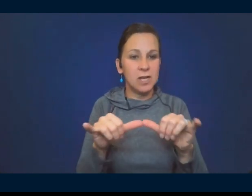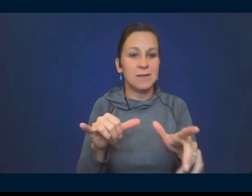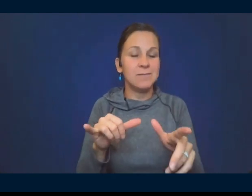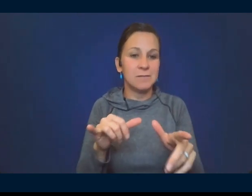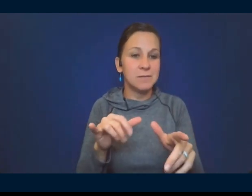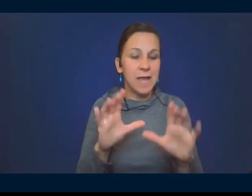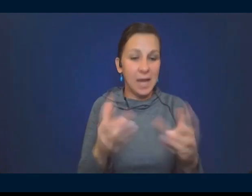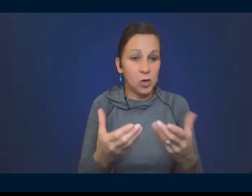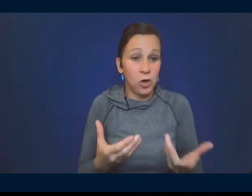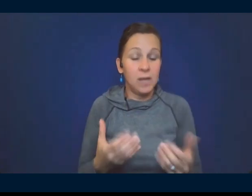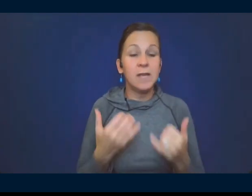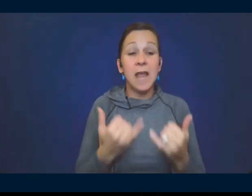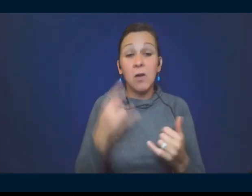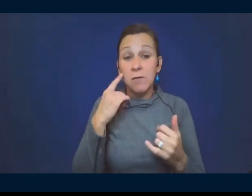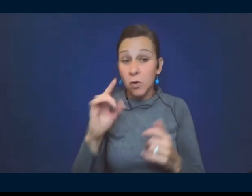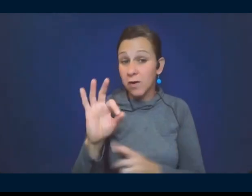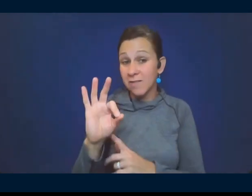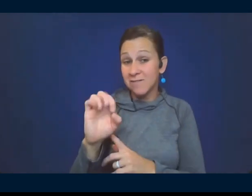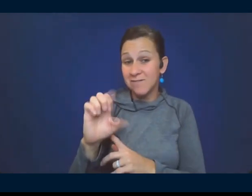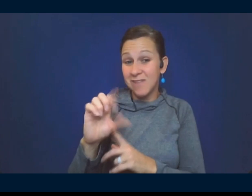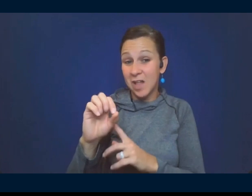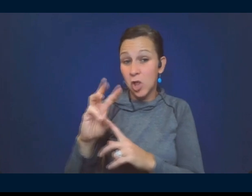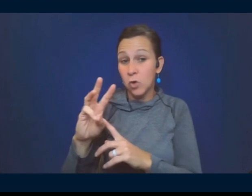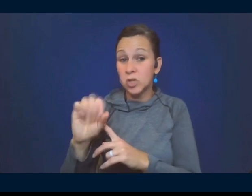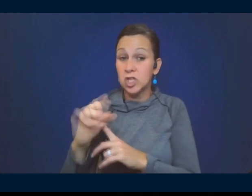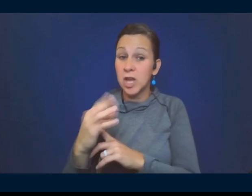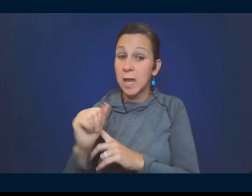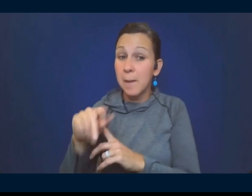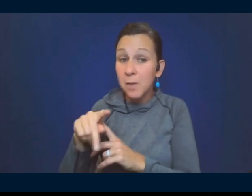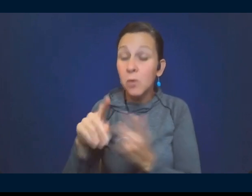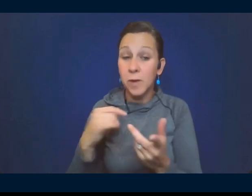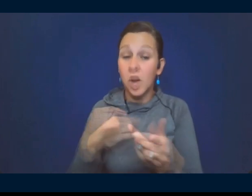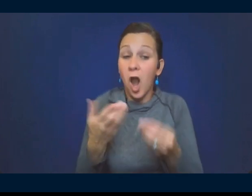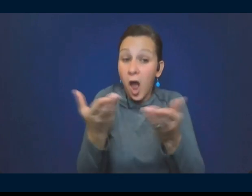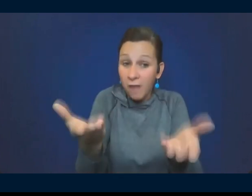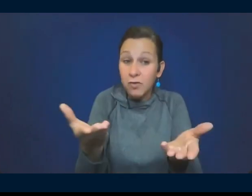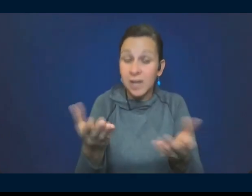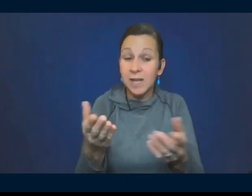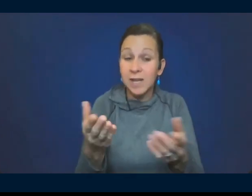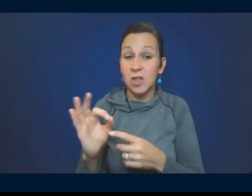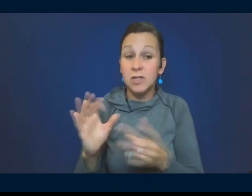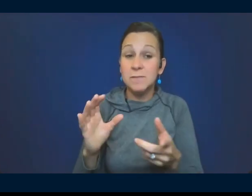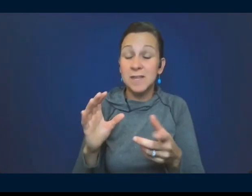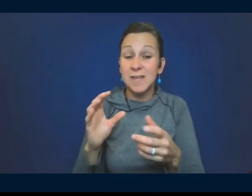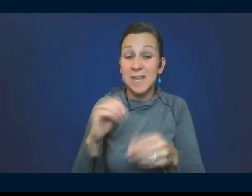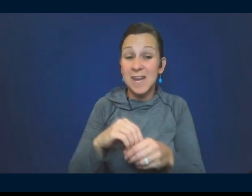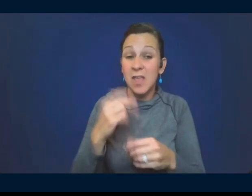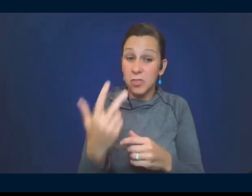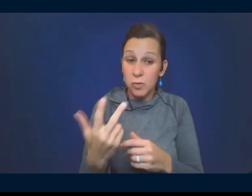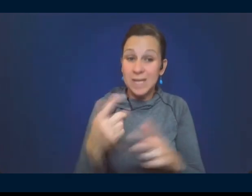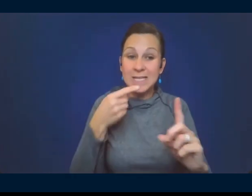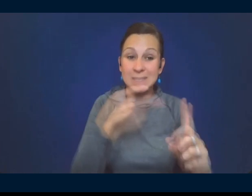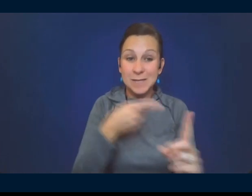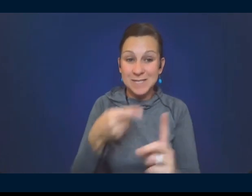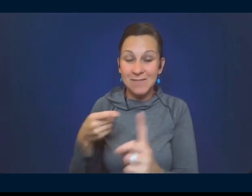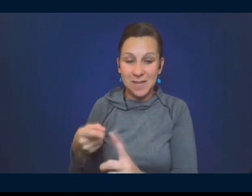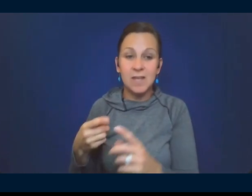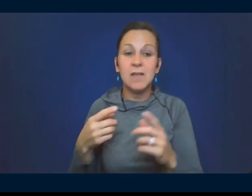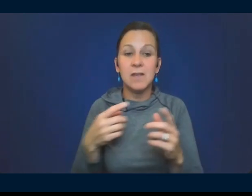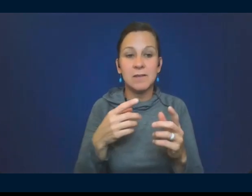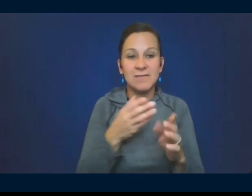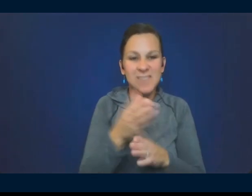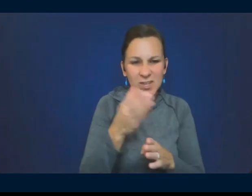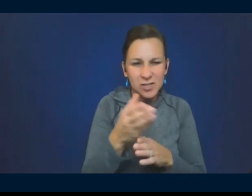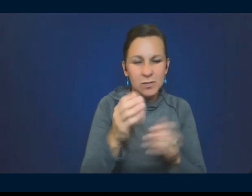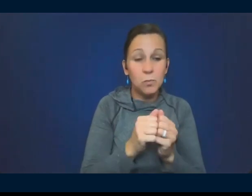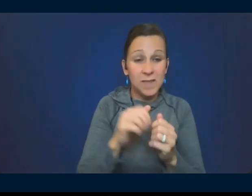the fellowship, we are offering fellowships in 3 specific emerging fields within the STEM, which